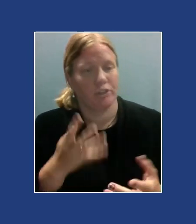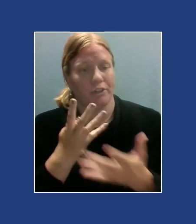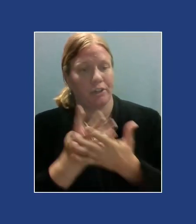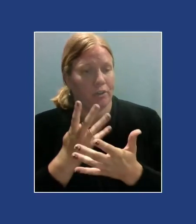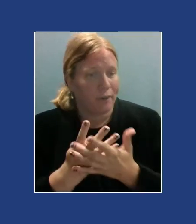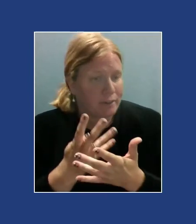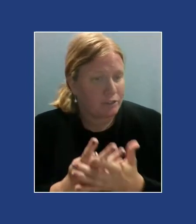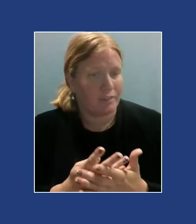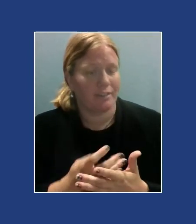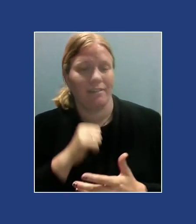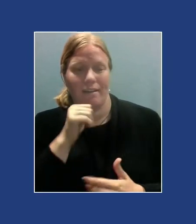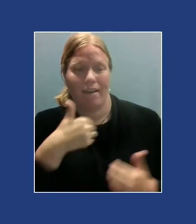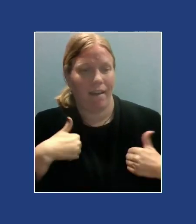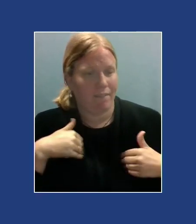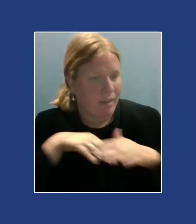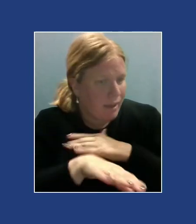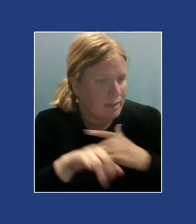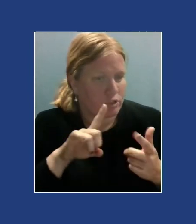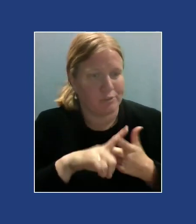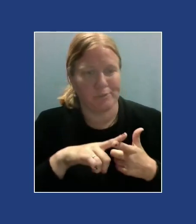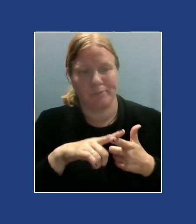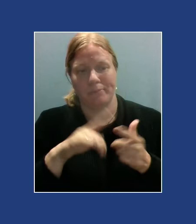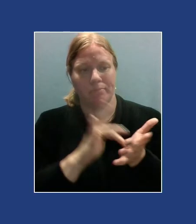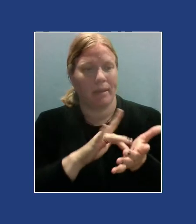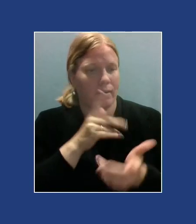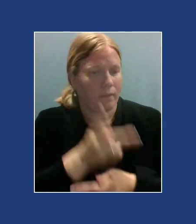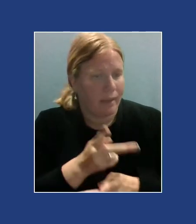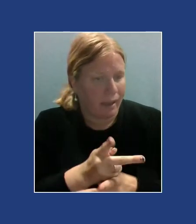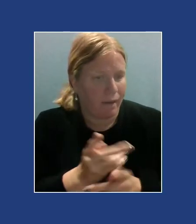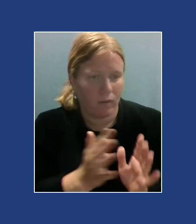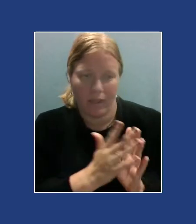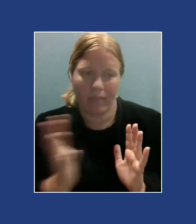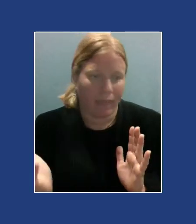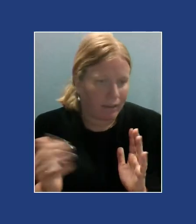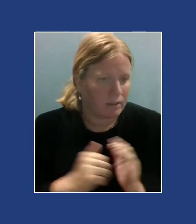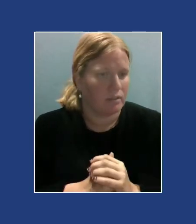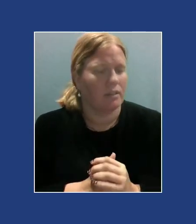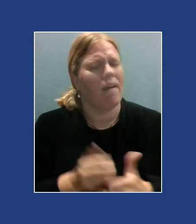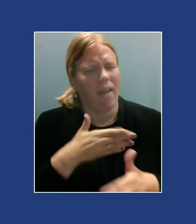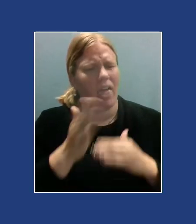having access to gender-affirming medical care, and the like. I'll just